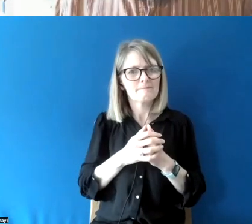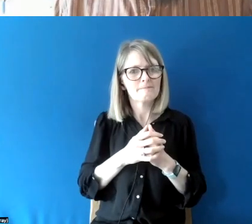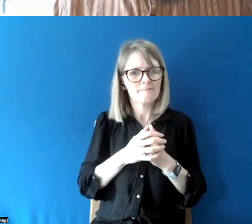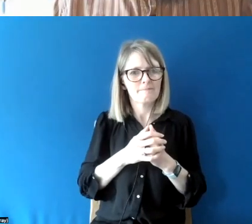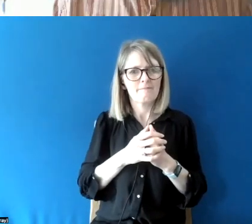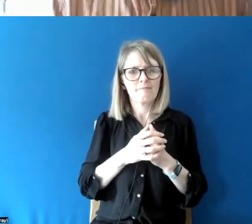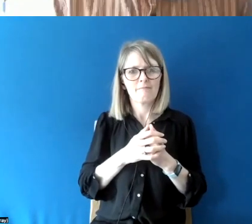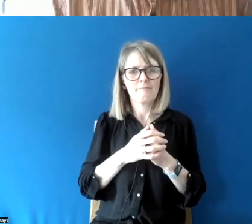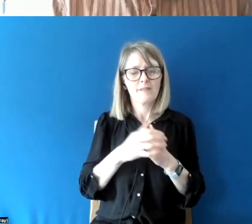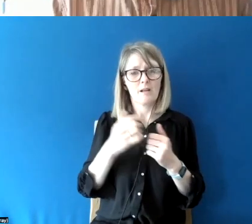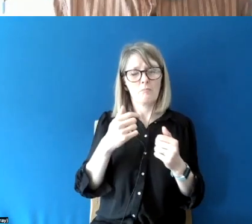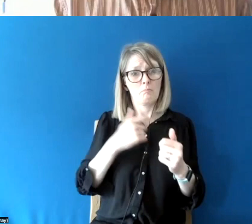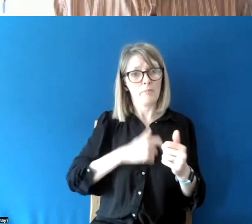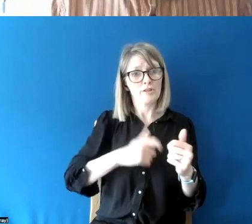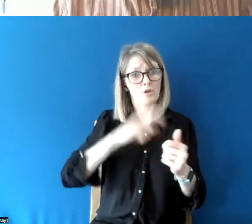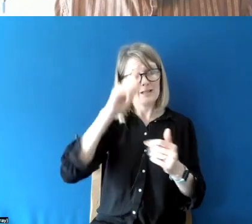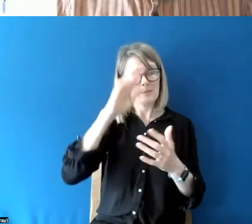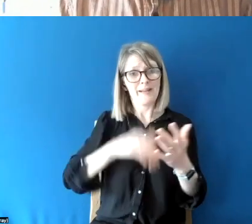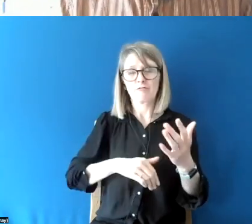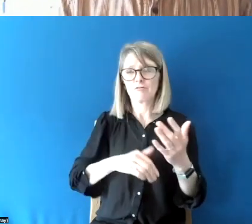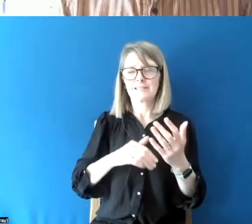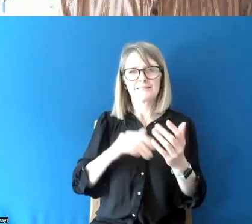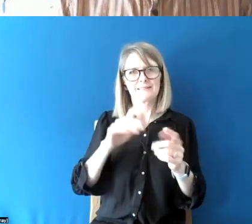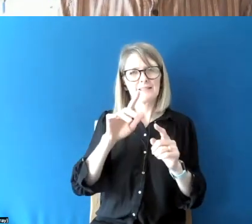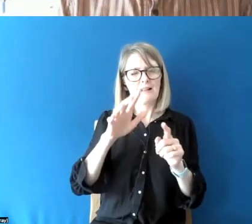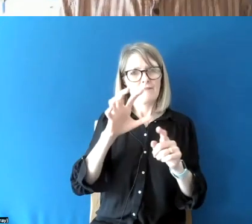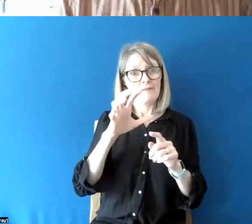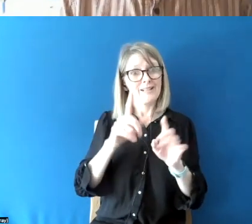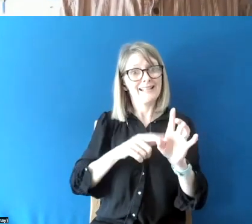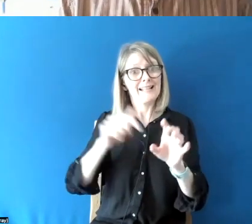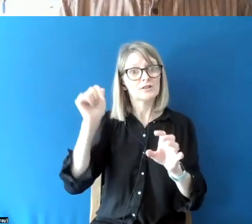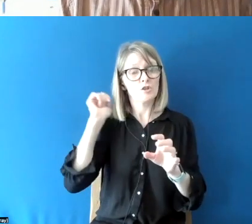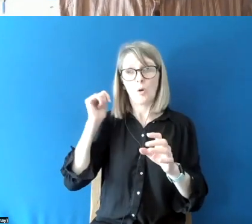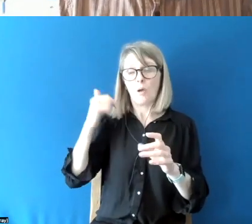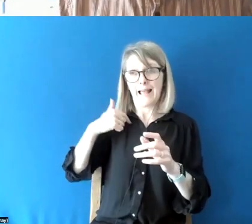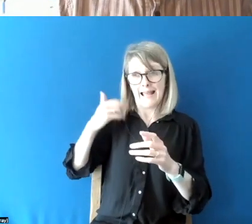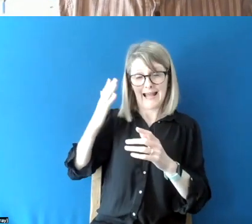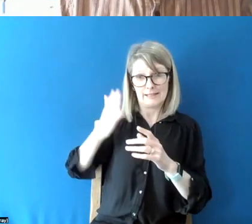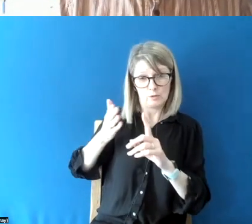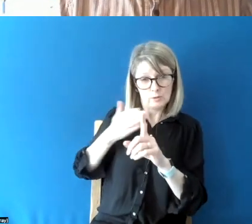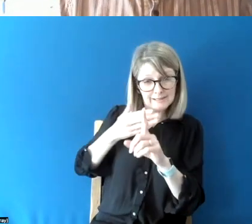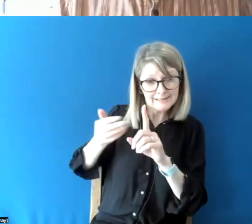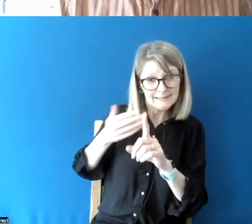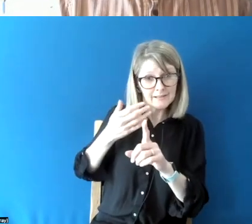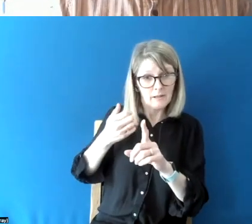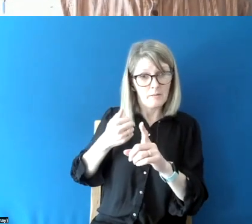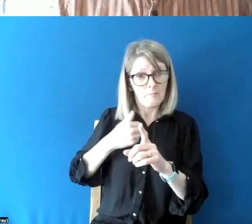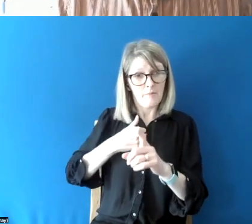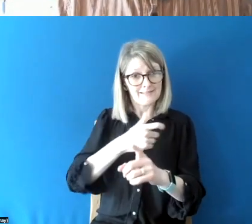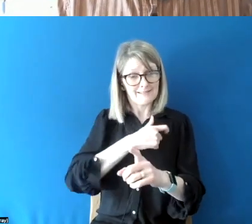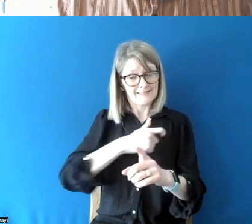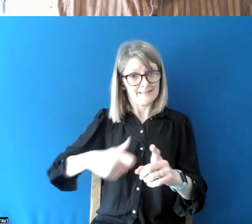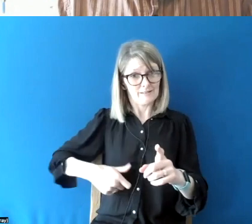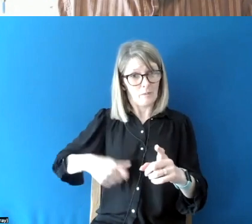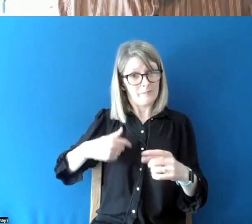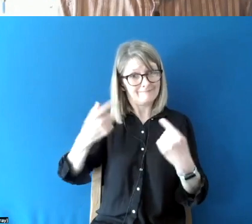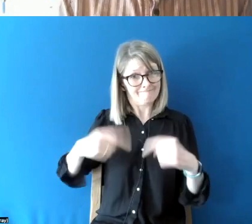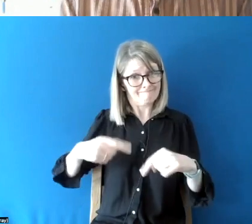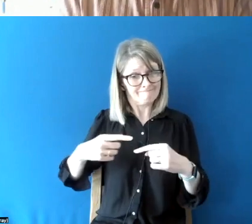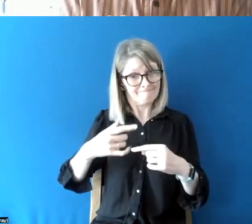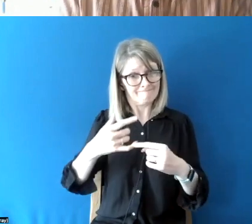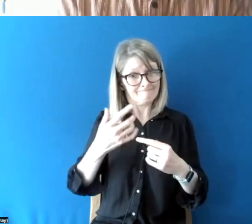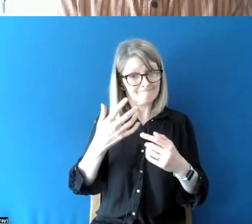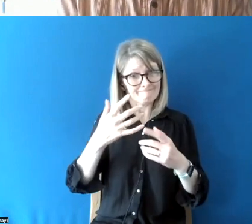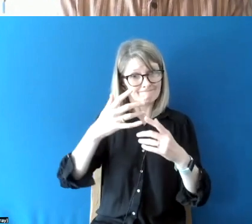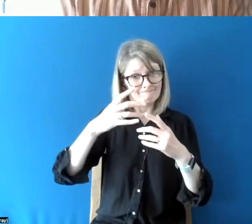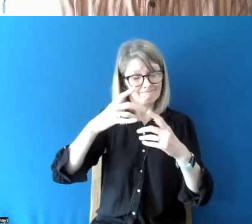15 years ago, I have to convince my own diocese that I am actually a legitimate person within the Anglican community. There